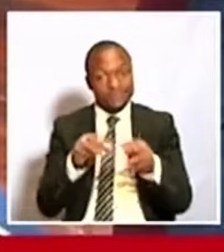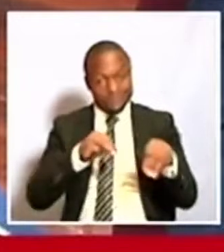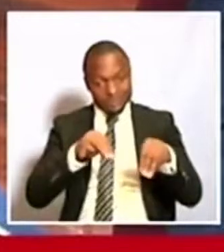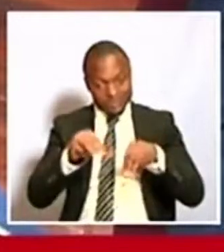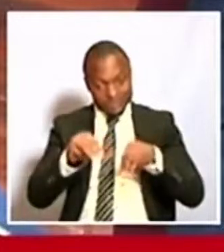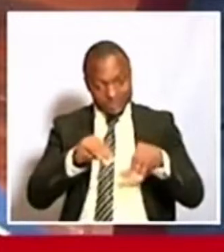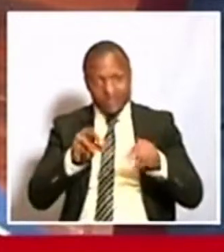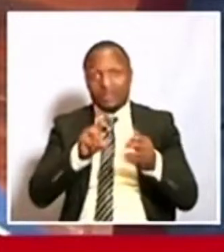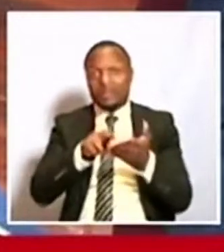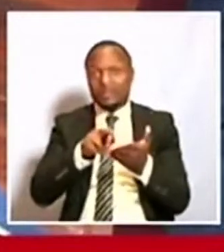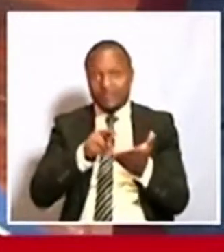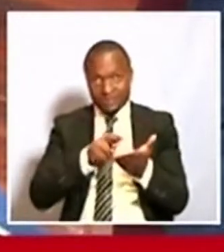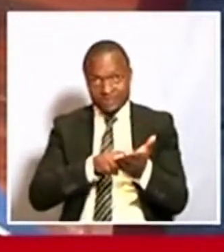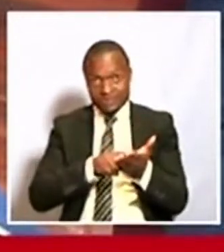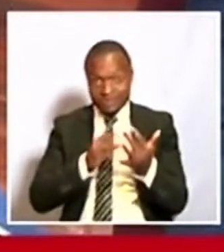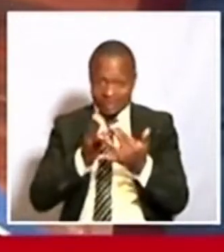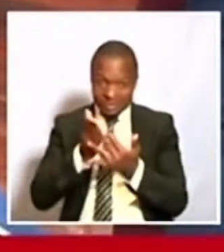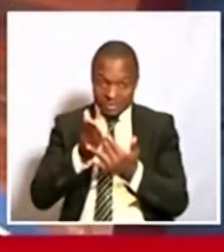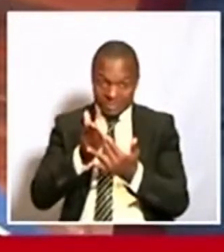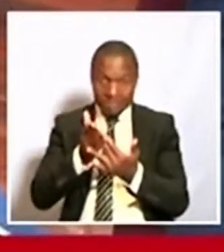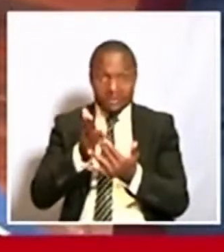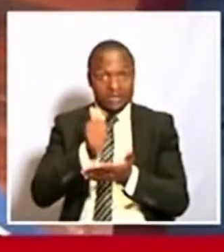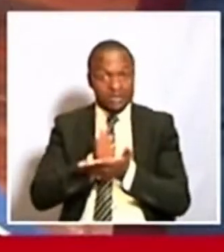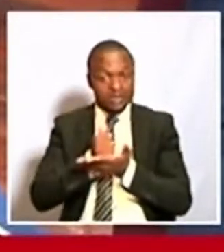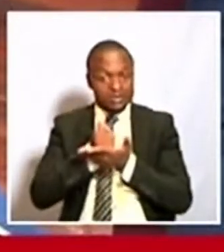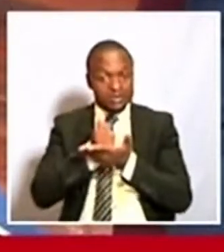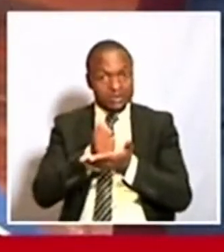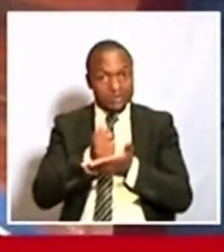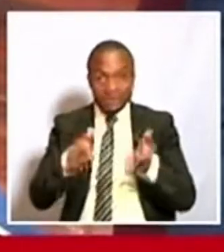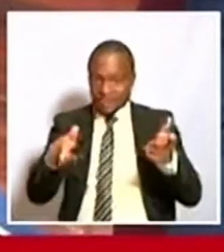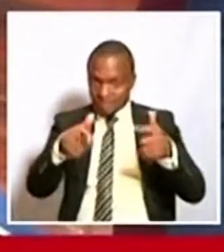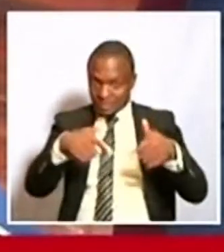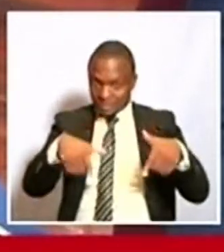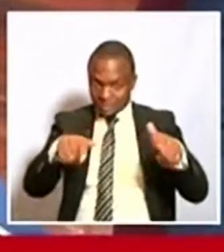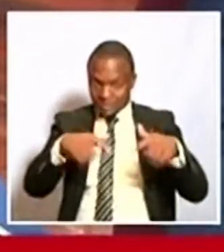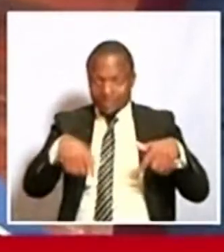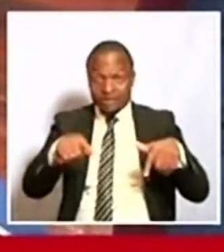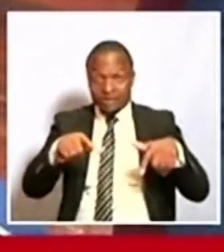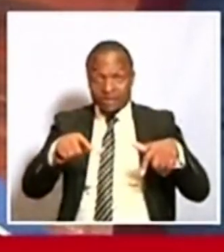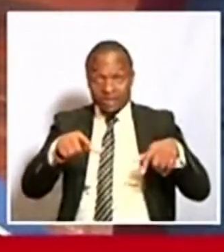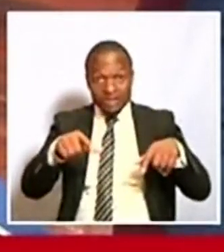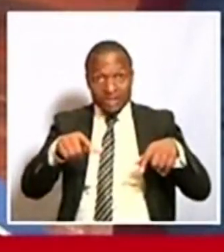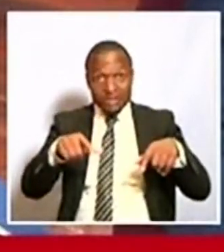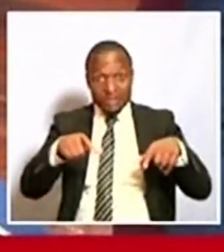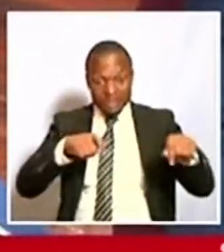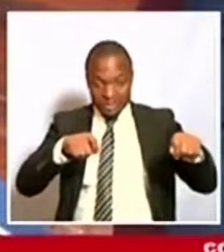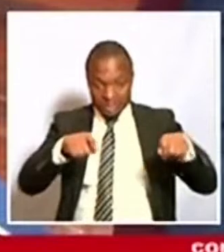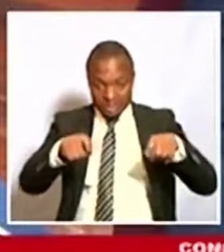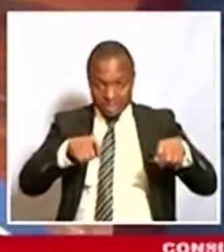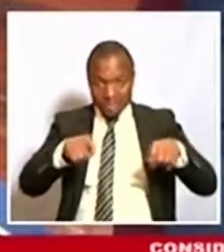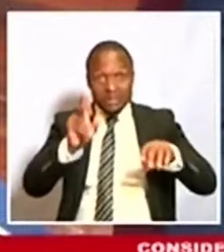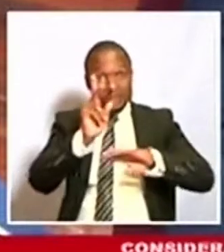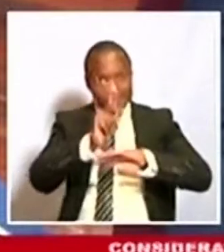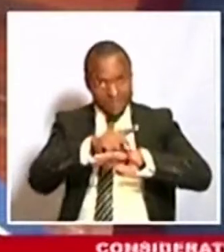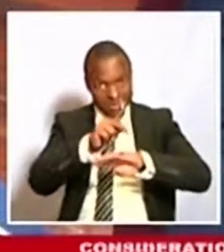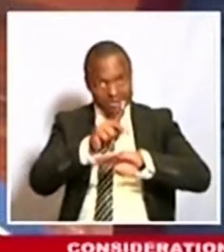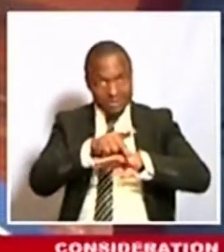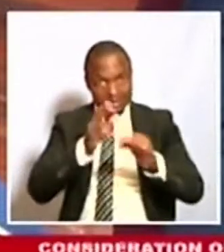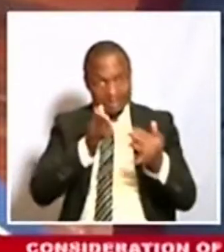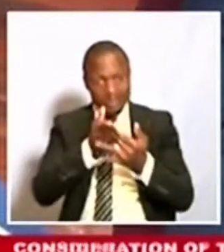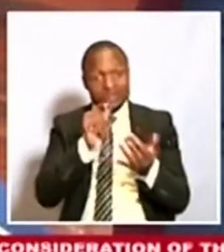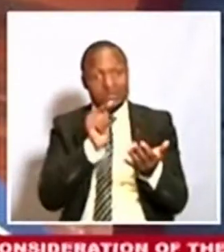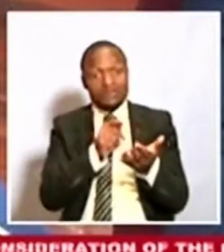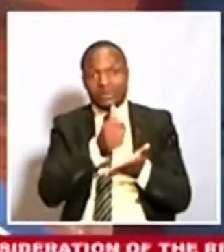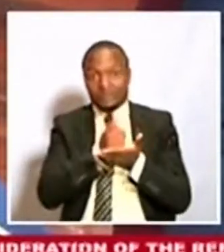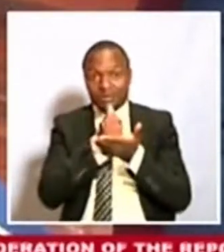management wishes to report that through the assistance from local impact governance project, through this